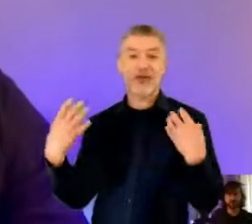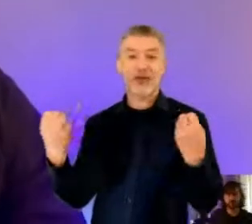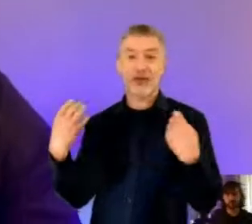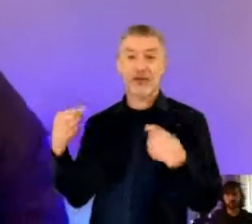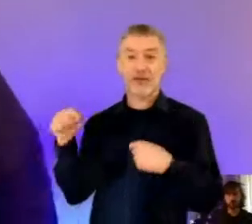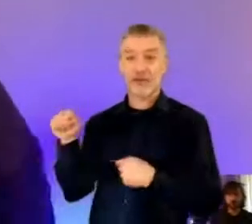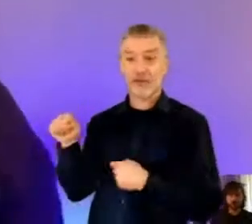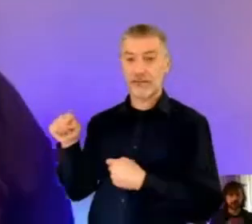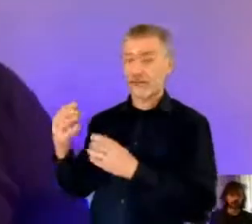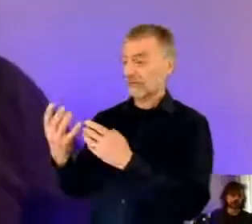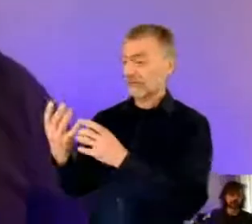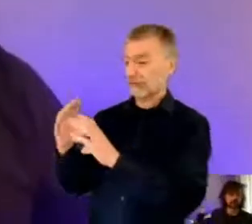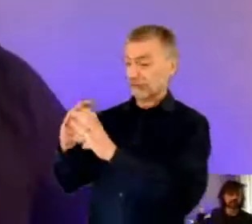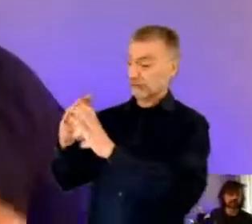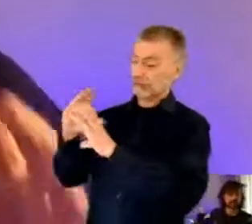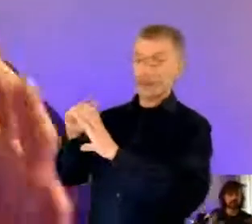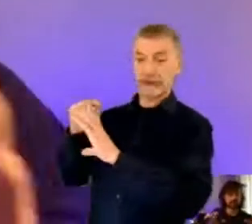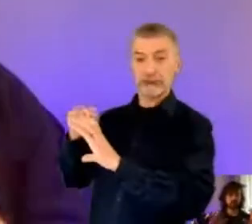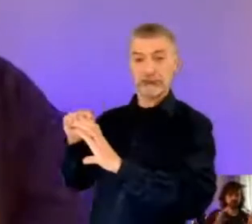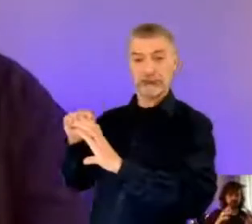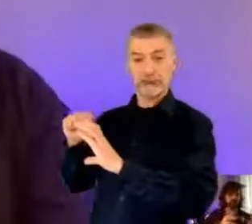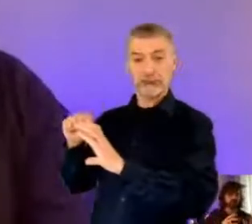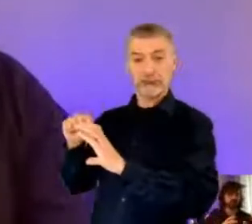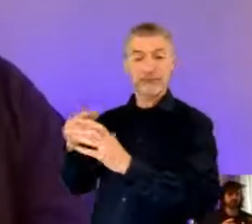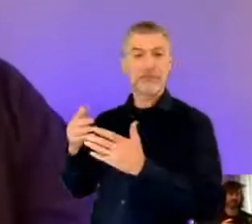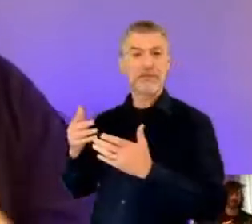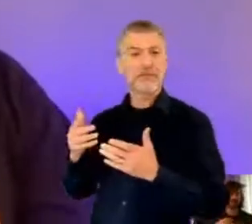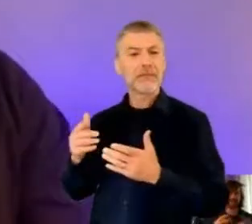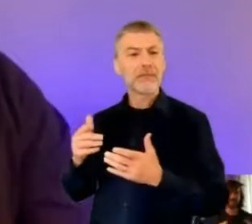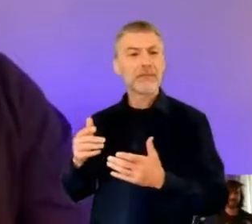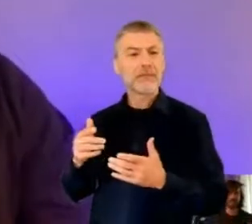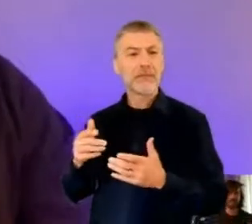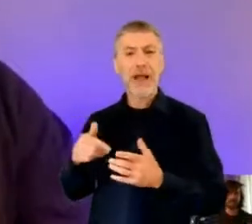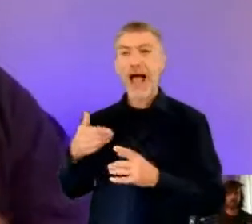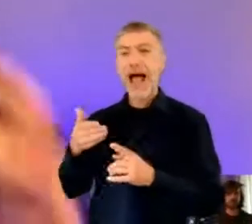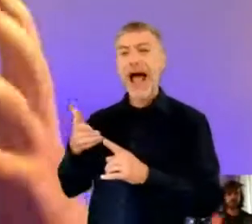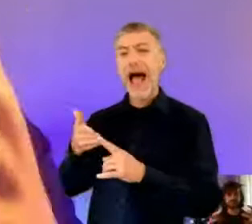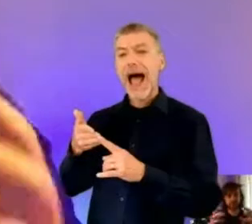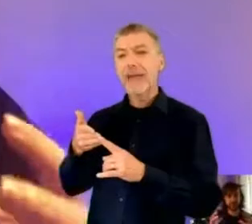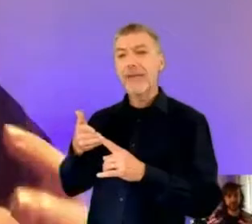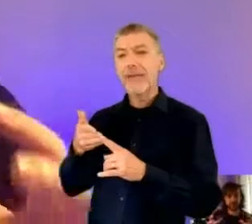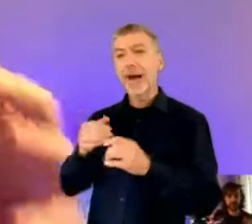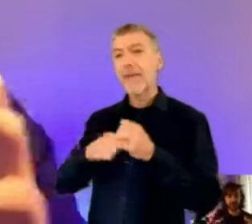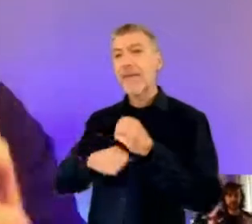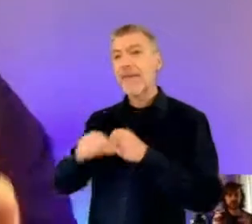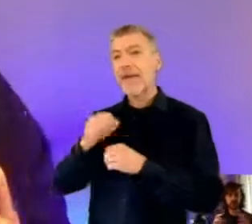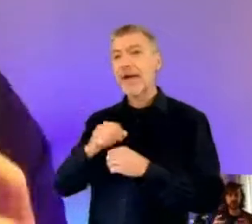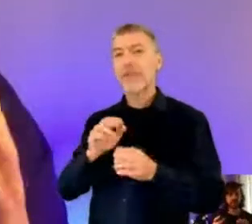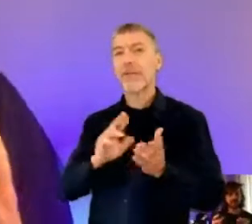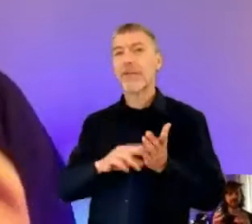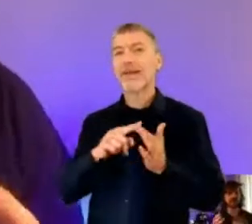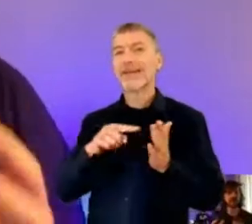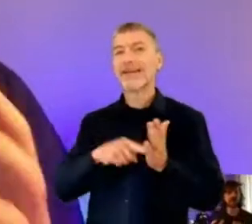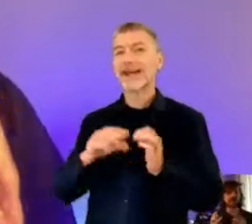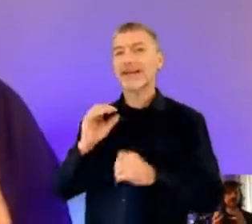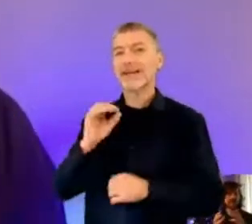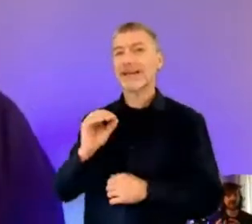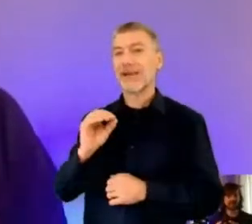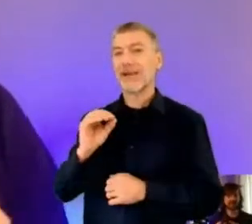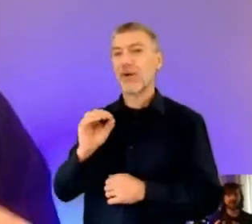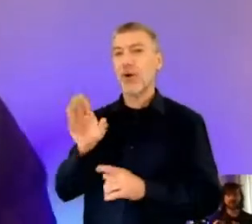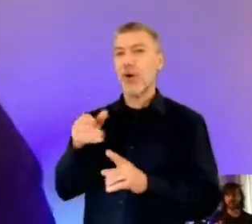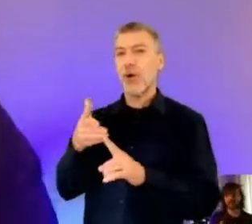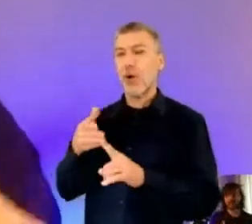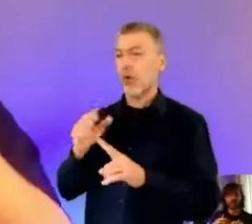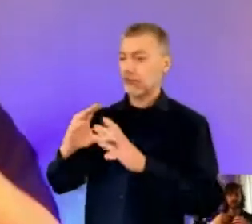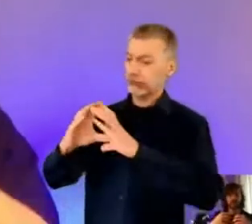doing, they're all, as the term that you've heard before, going towards that net zero goal. So it's all about how do we make these engines